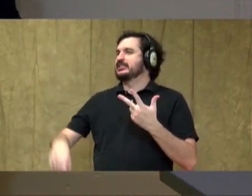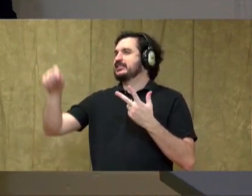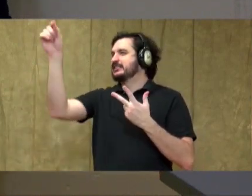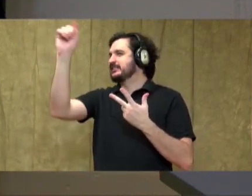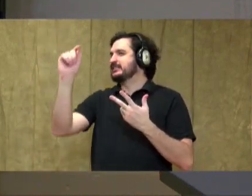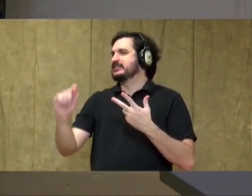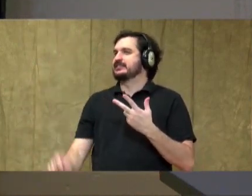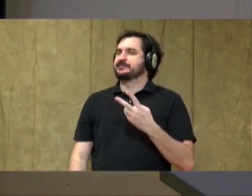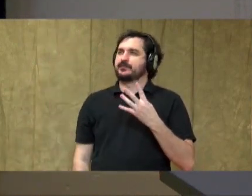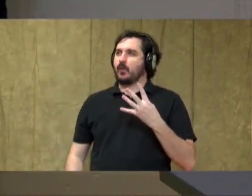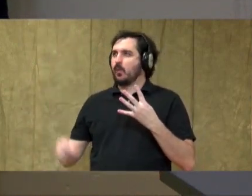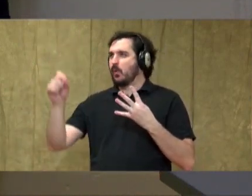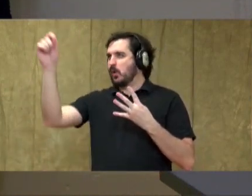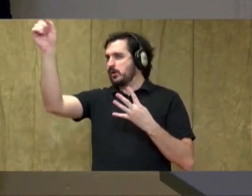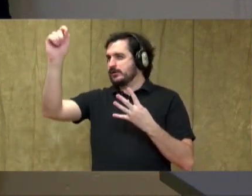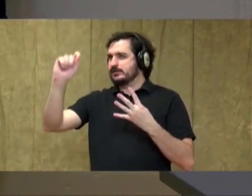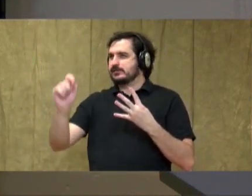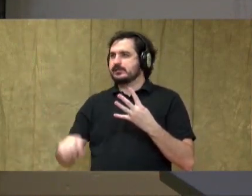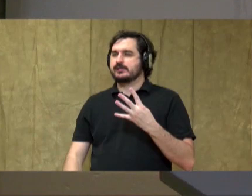4,